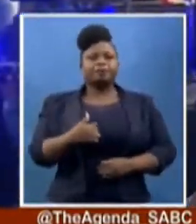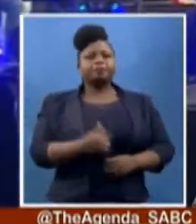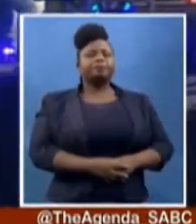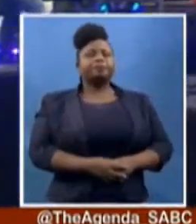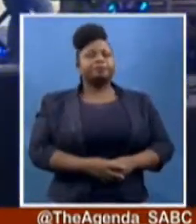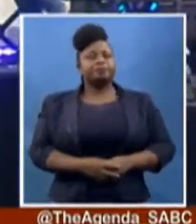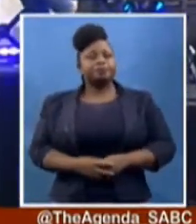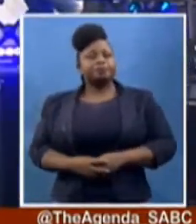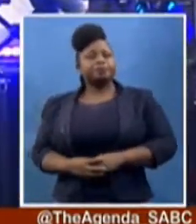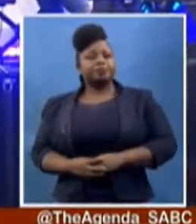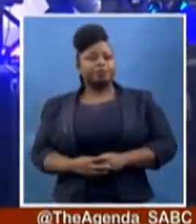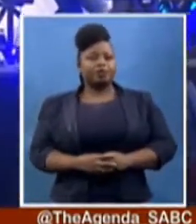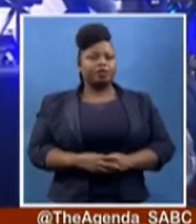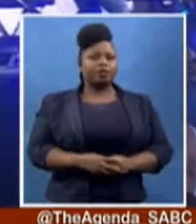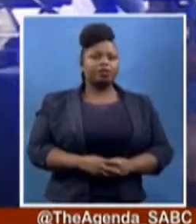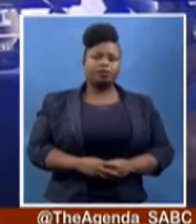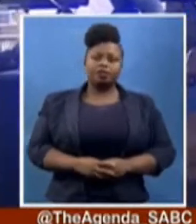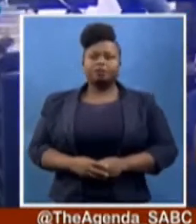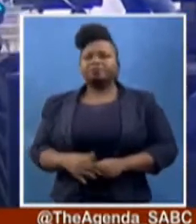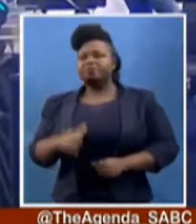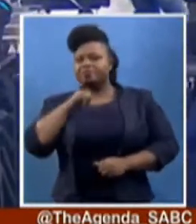hara disies,